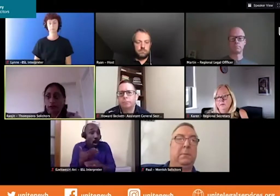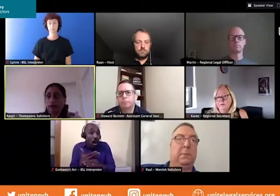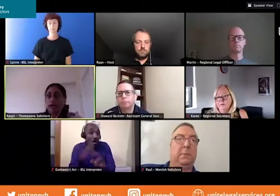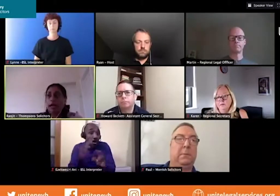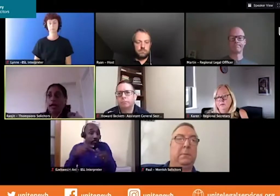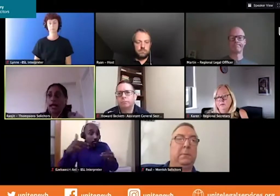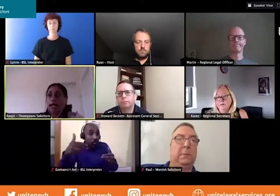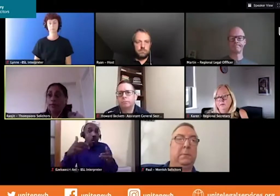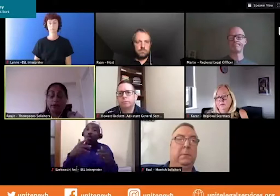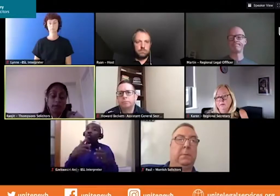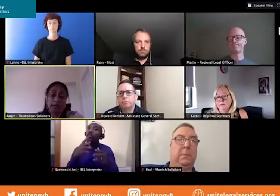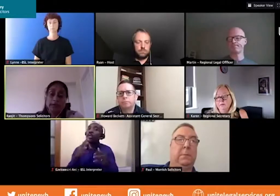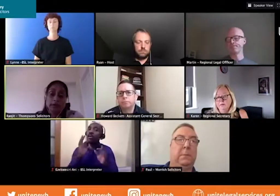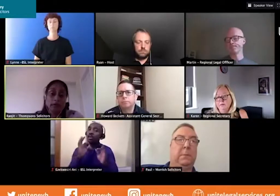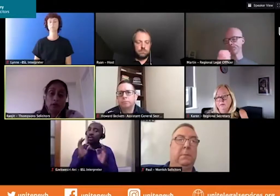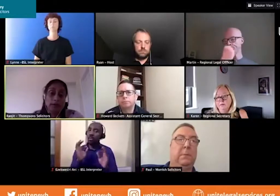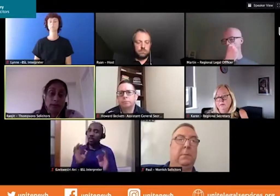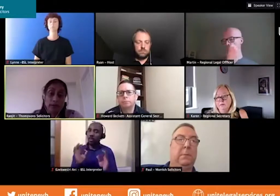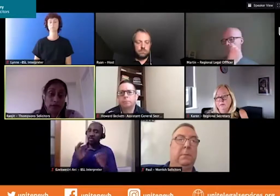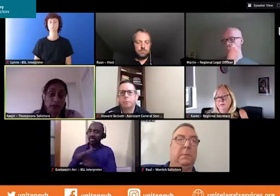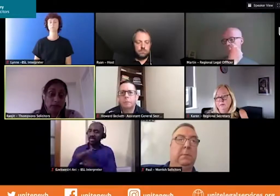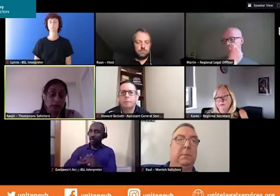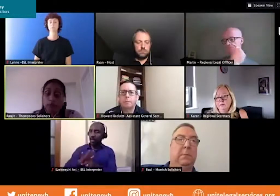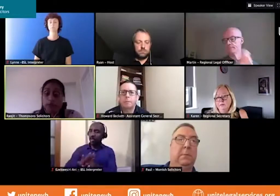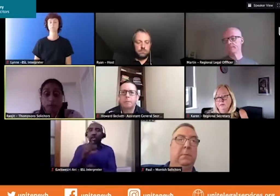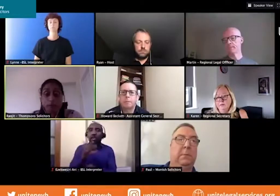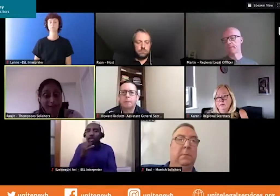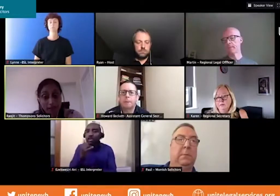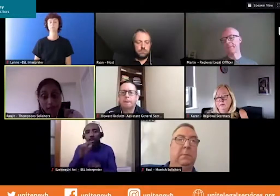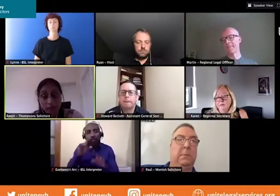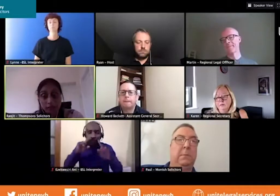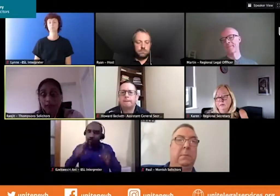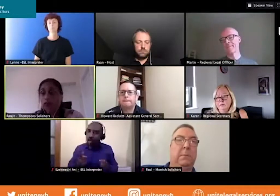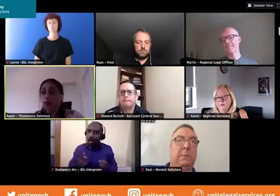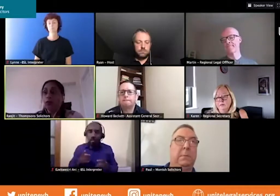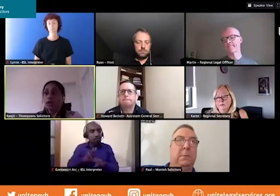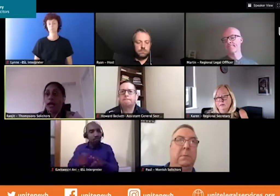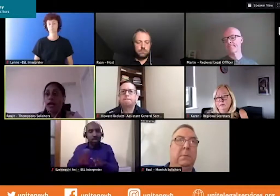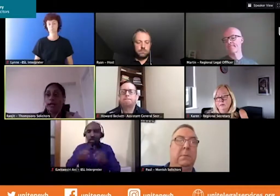scenario. Sometimes it's not always possible, it's not always practical